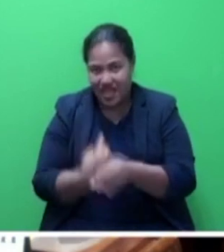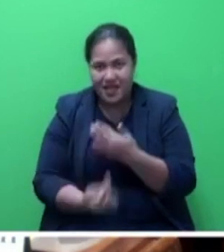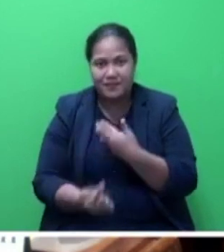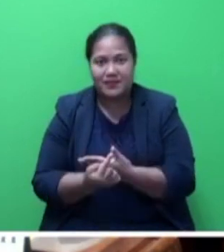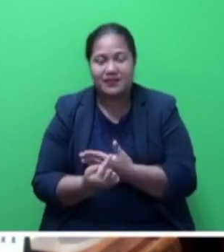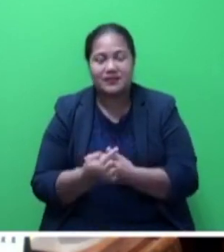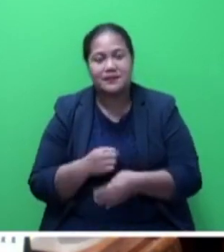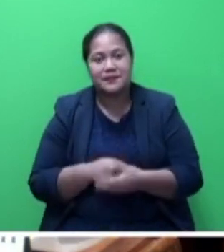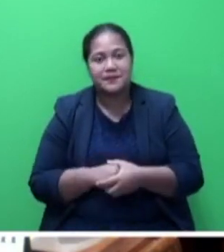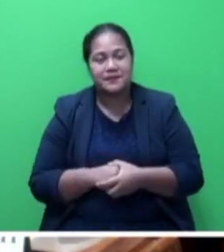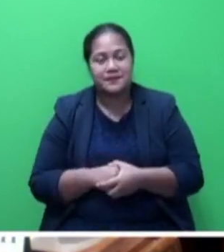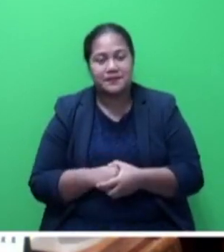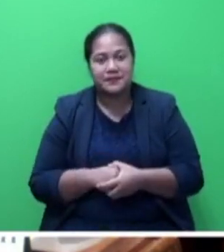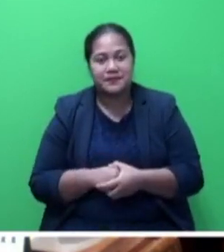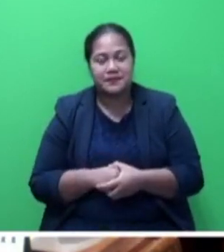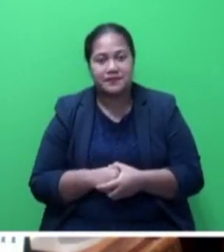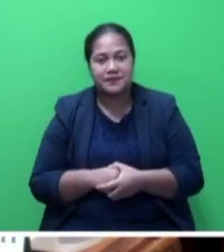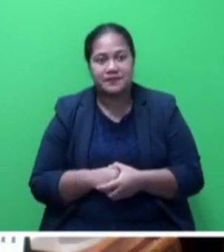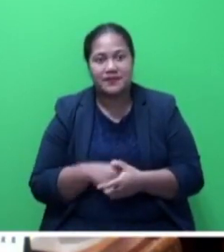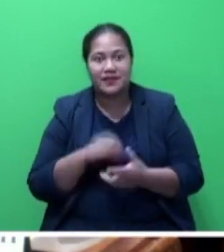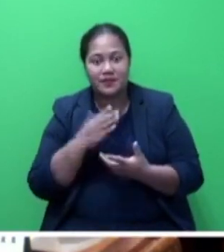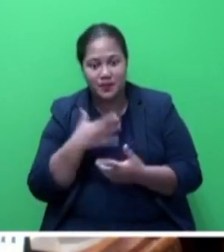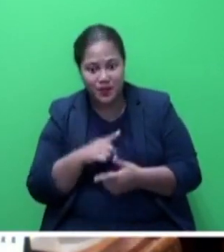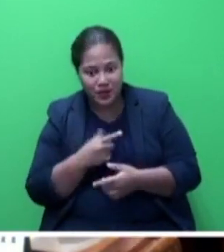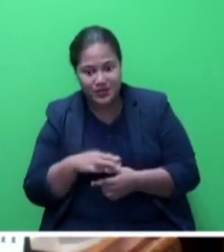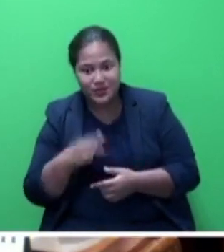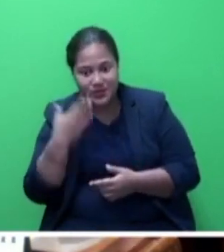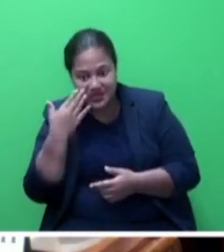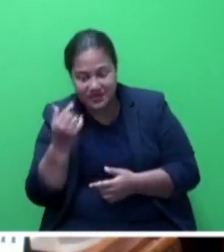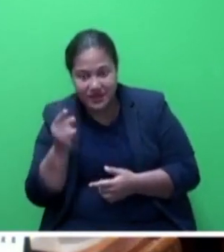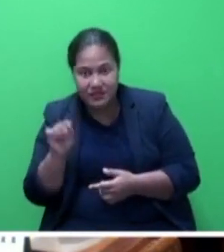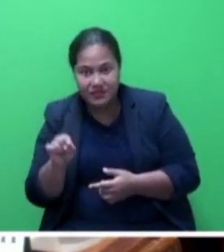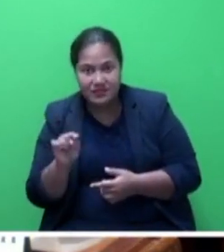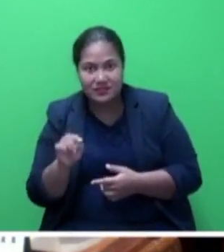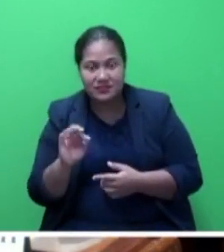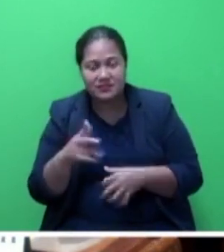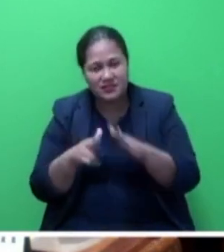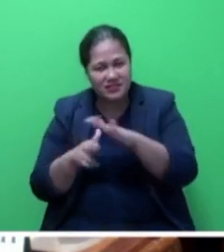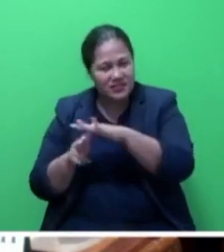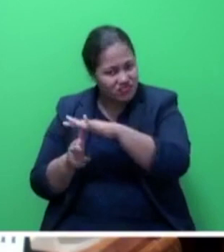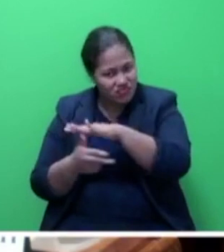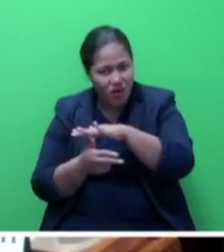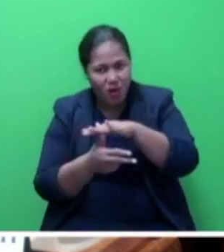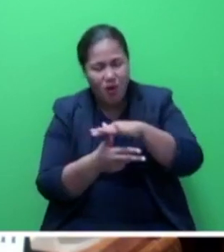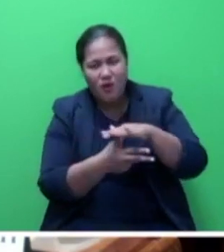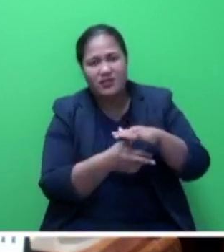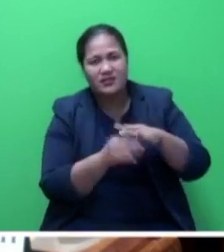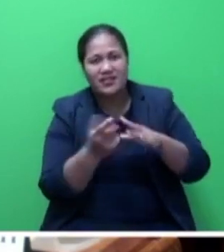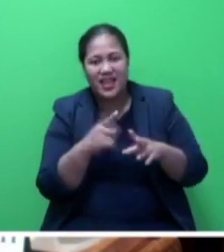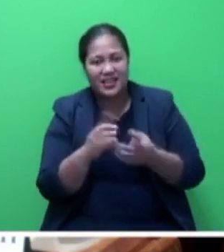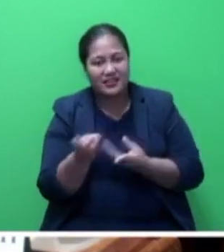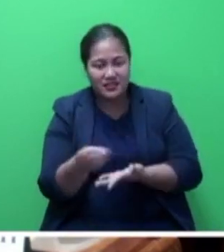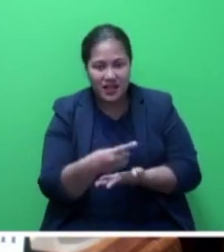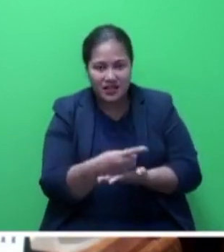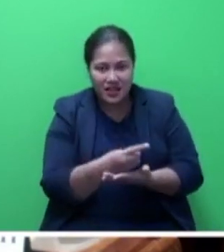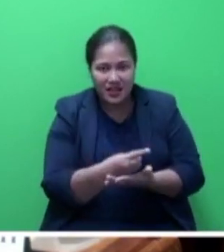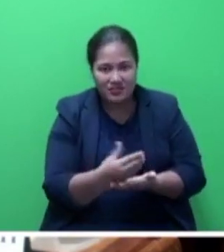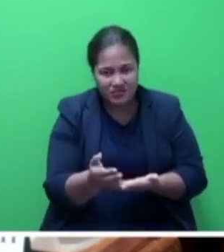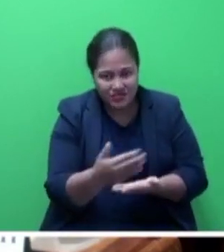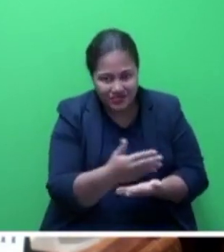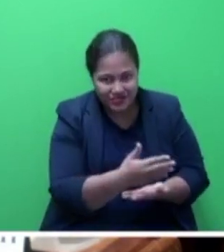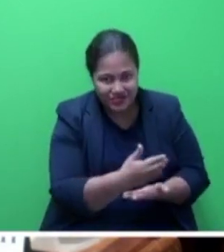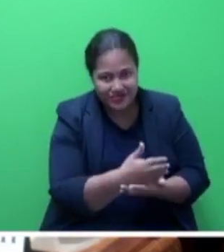it. Because we have found out, Mr. Speaker, sir, that drones and the data manipulation, through